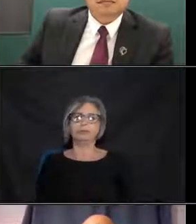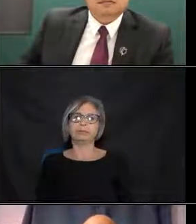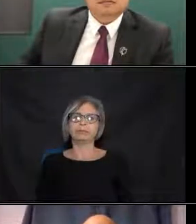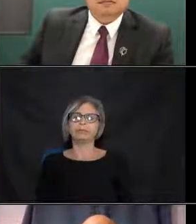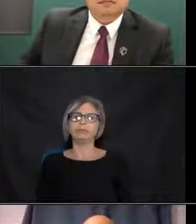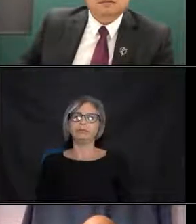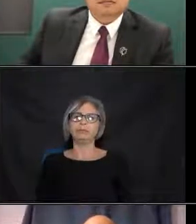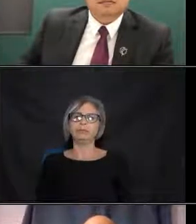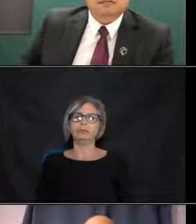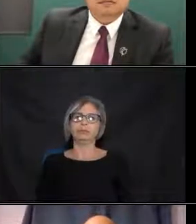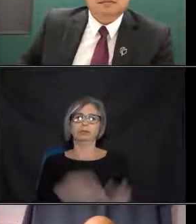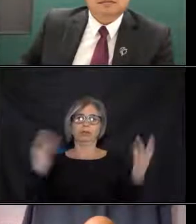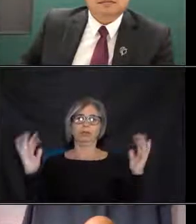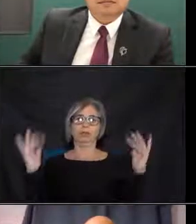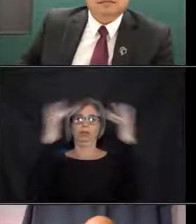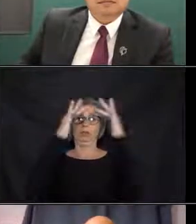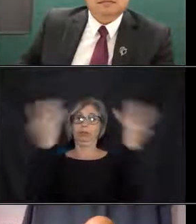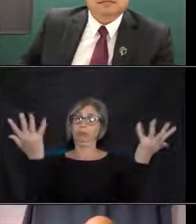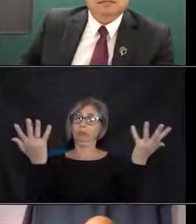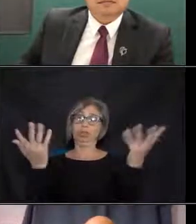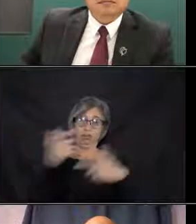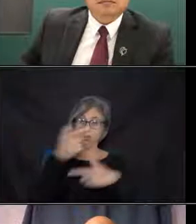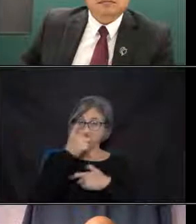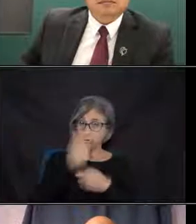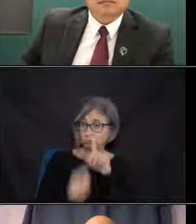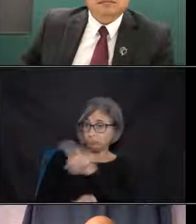tree canopy fruit trees?